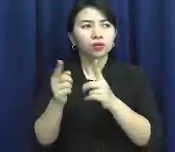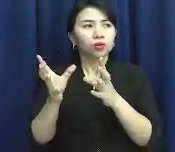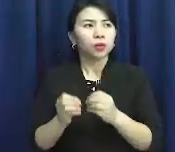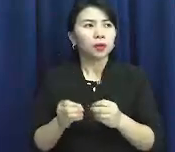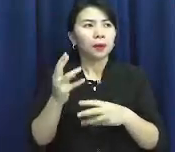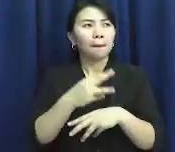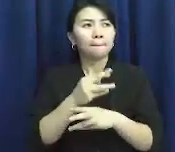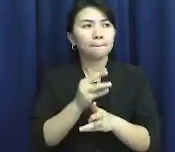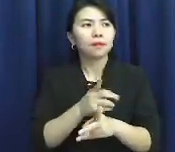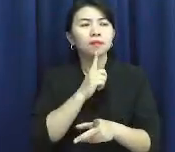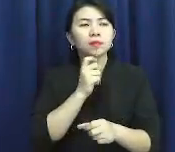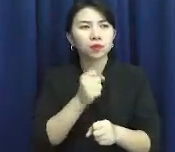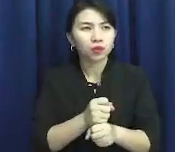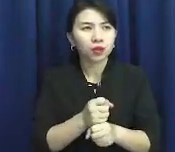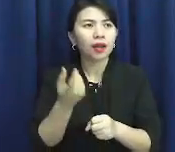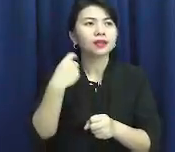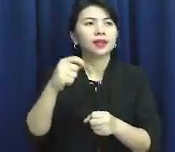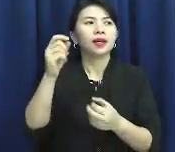season,